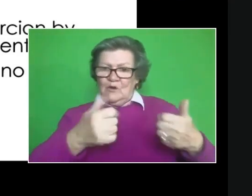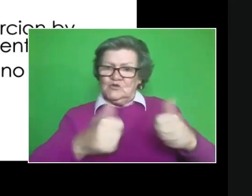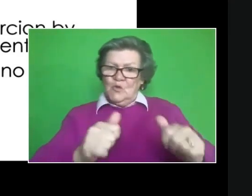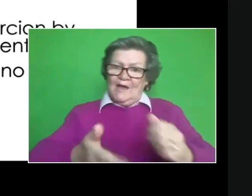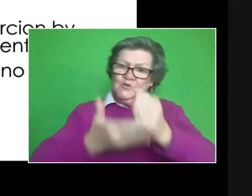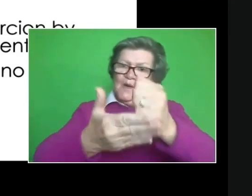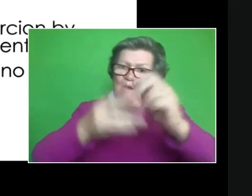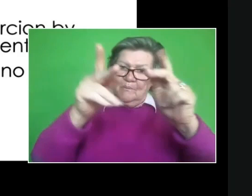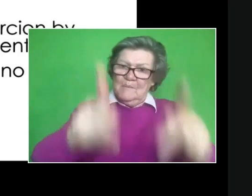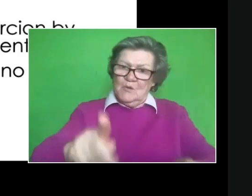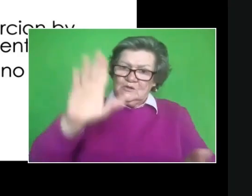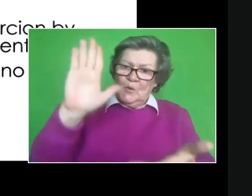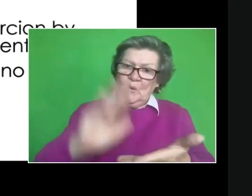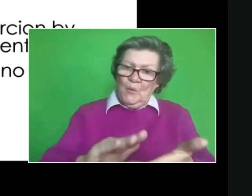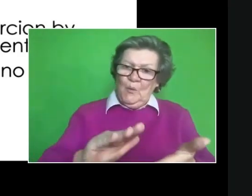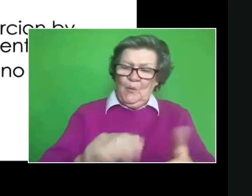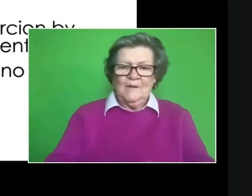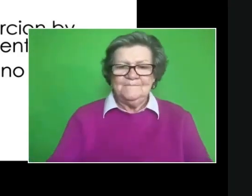and have more effective behavior.